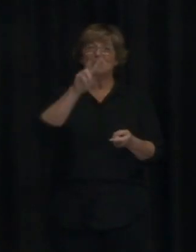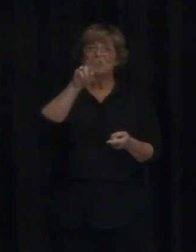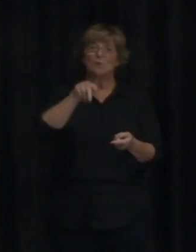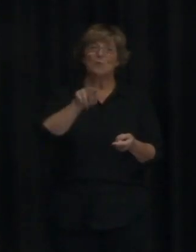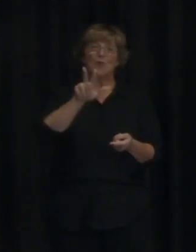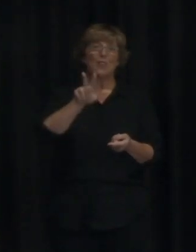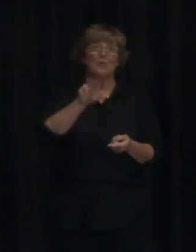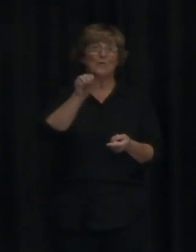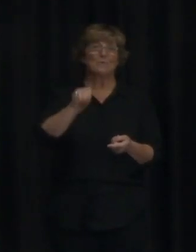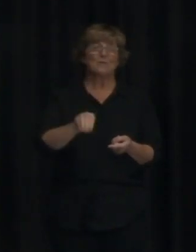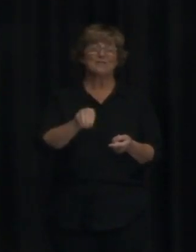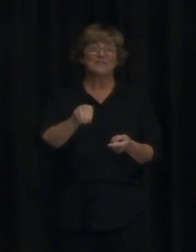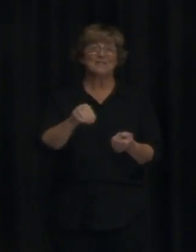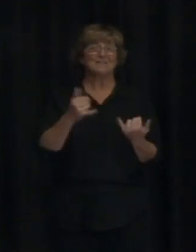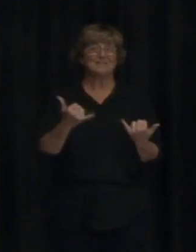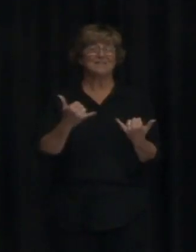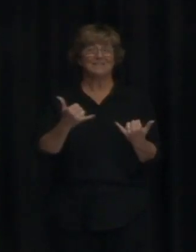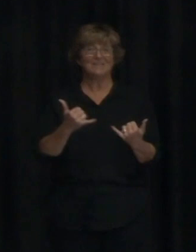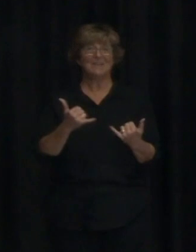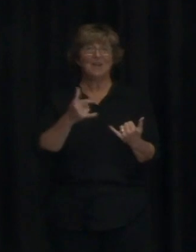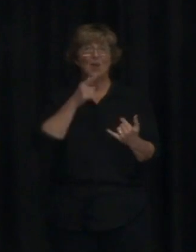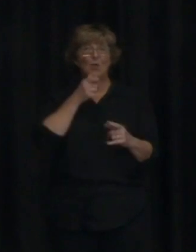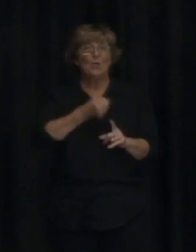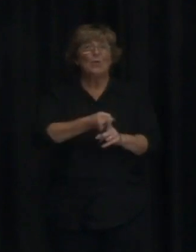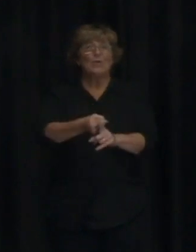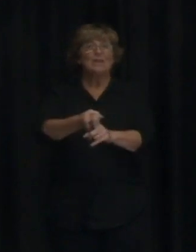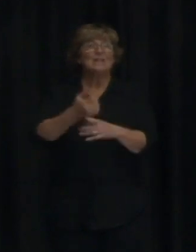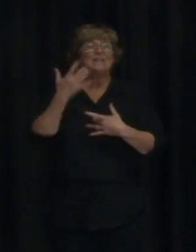2.3% today. And that's based upon a pretty healthy